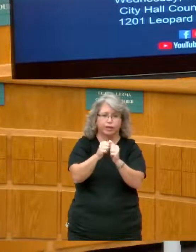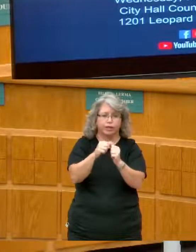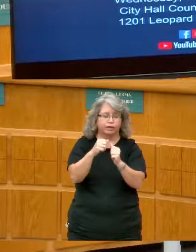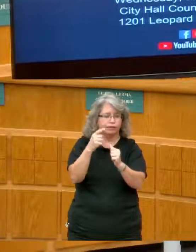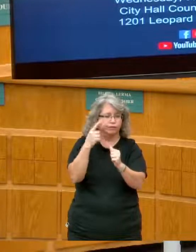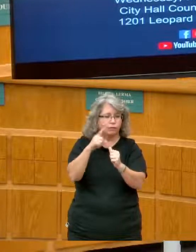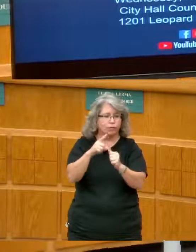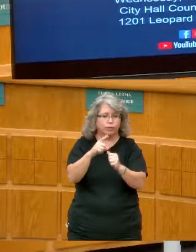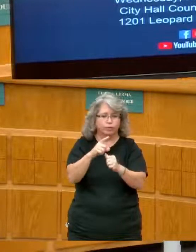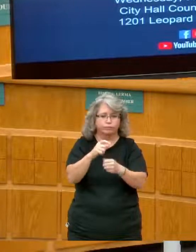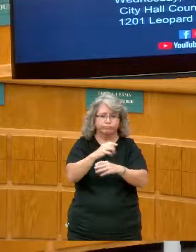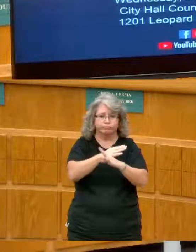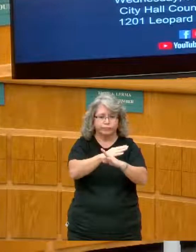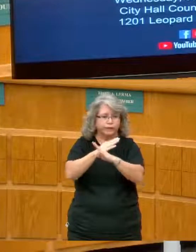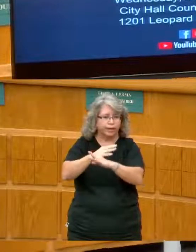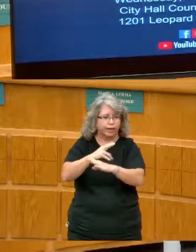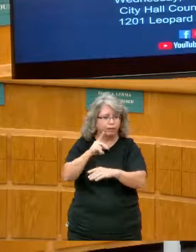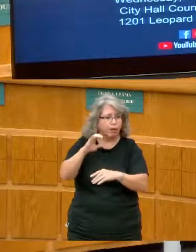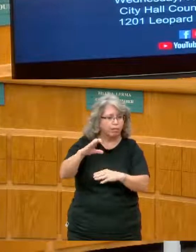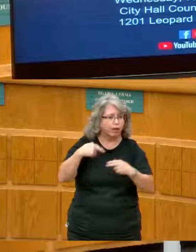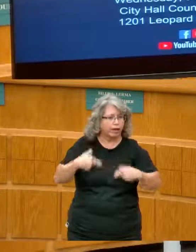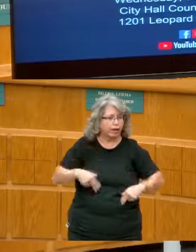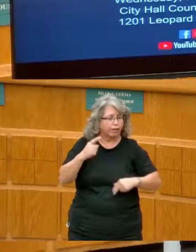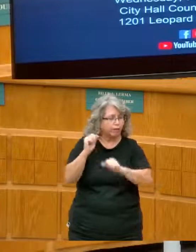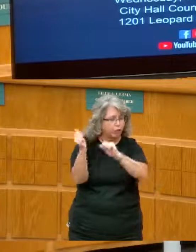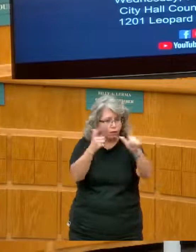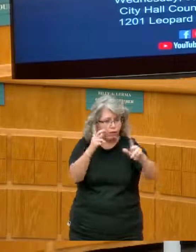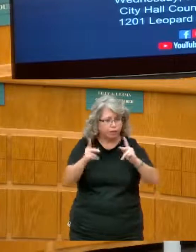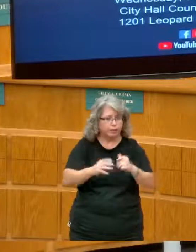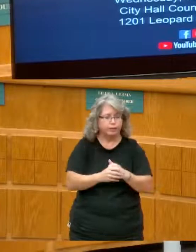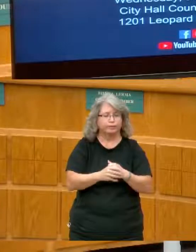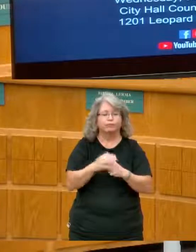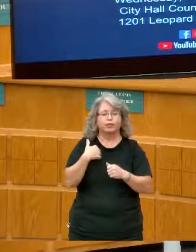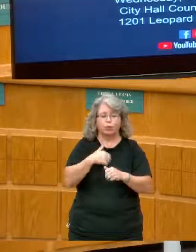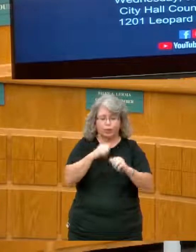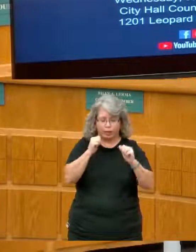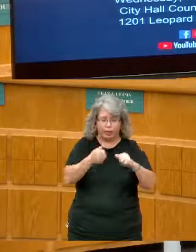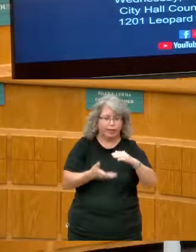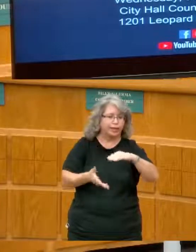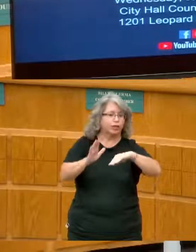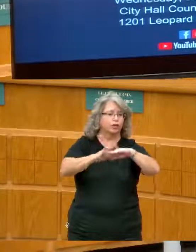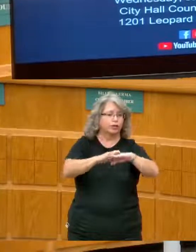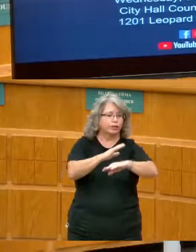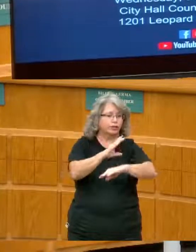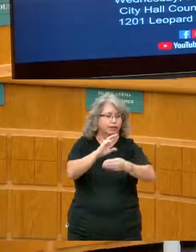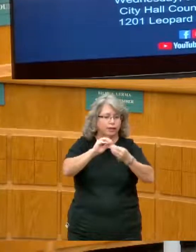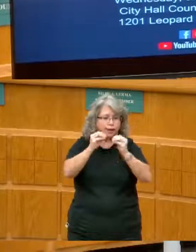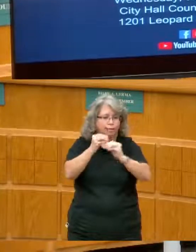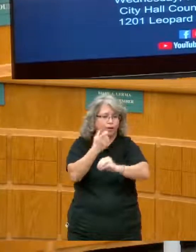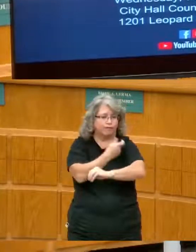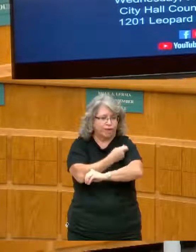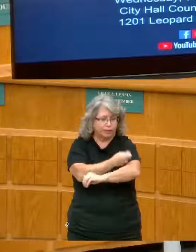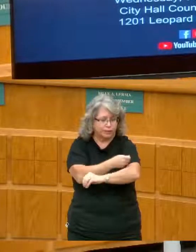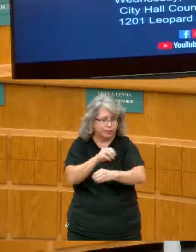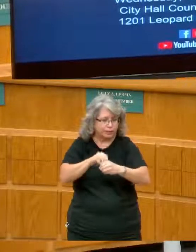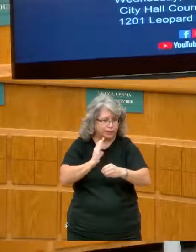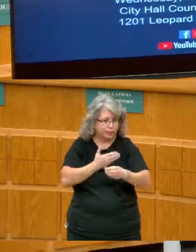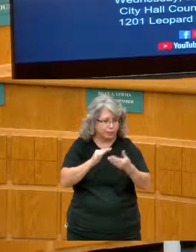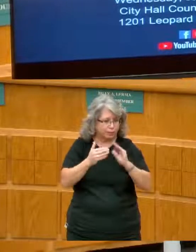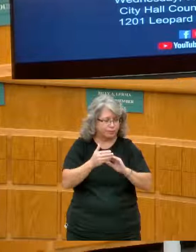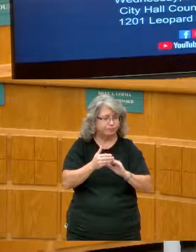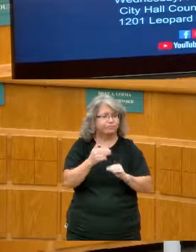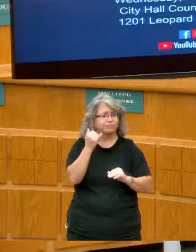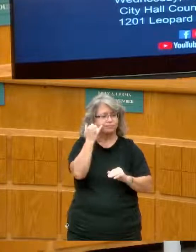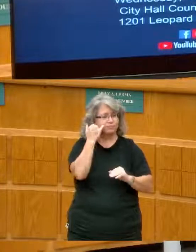this pattern by increasing the vaccination rate in our community. So if you were vaccinated over 6 months ago, get